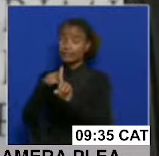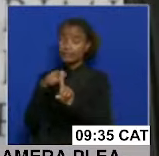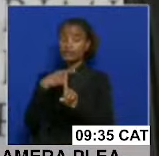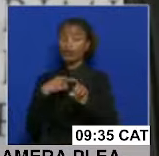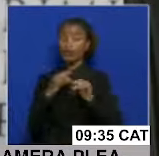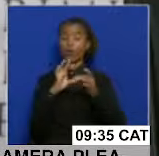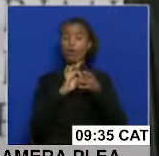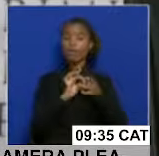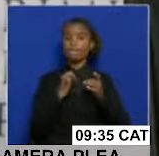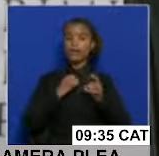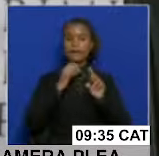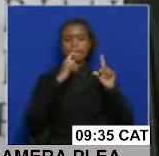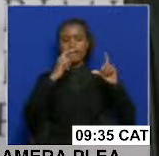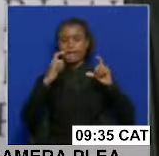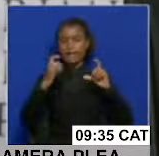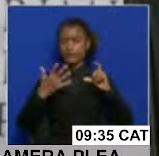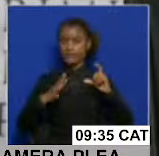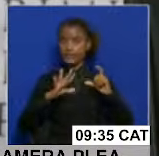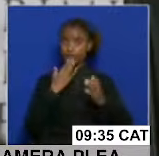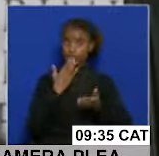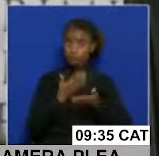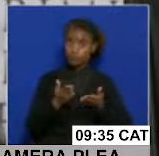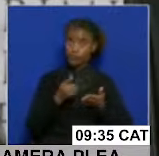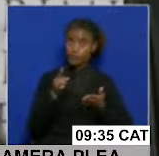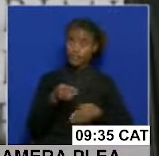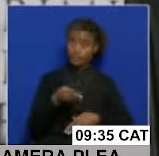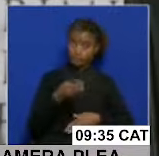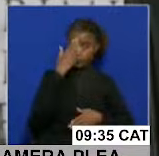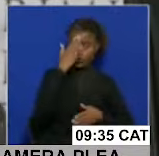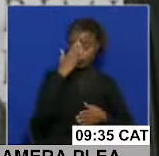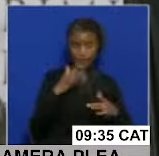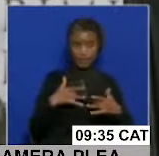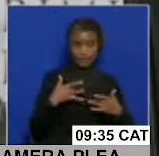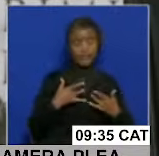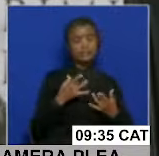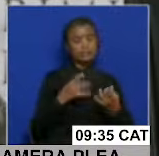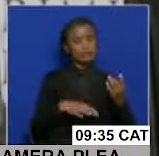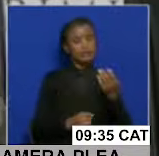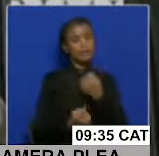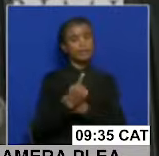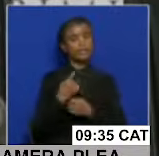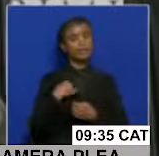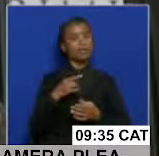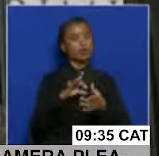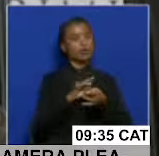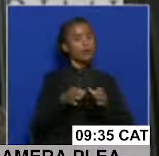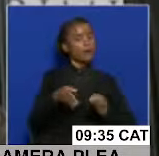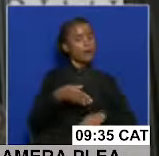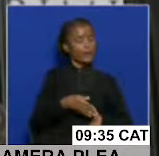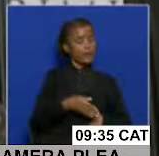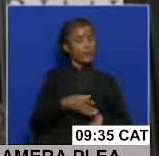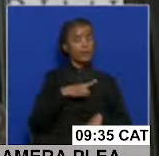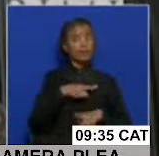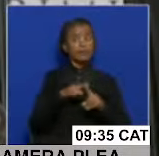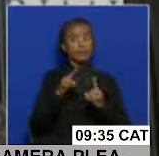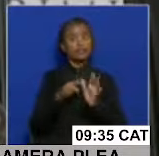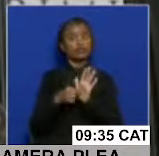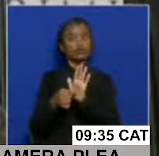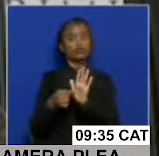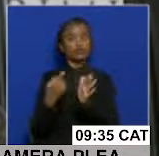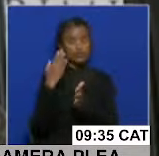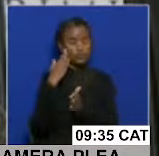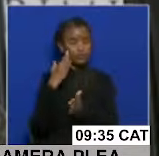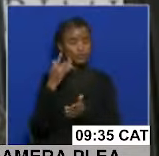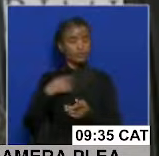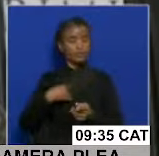occurred even when I'm not home and have not provided him with an access code. This has caused me great fear and anxiety both for myself and